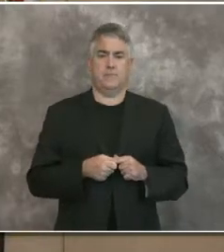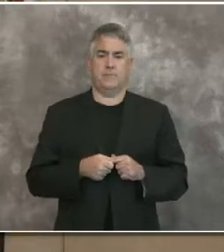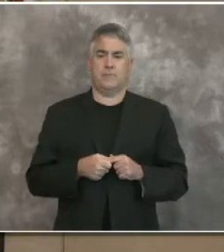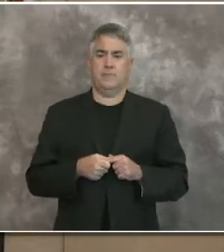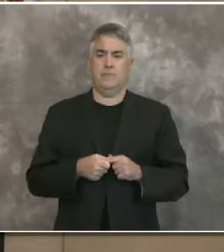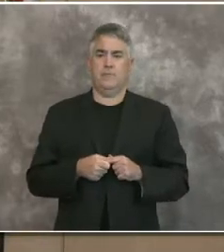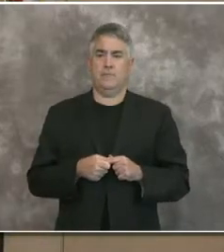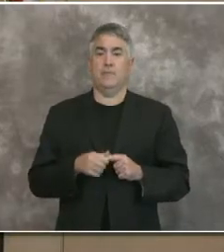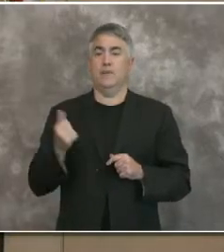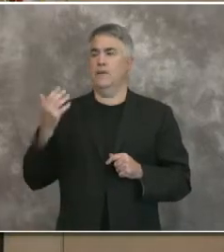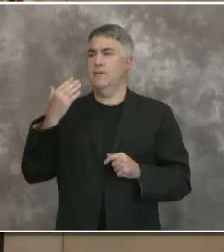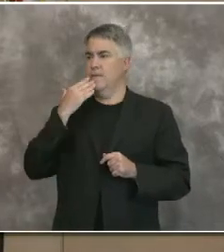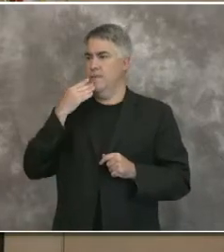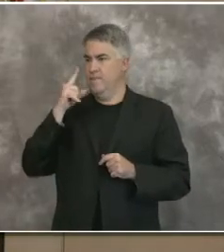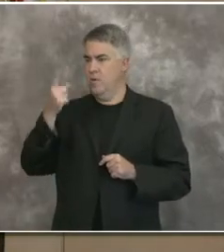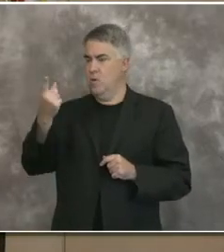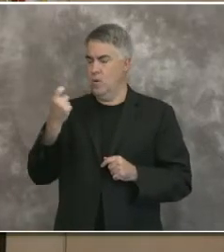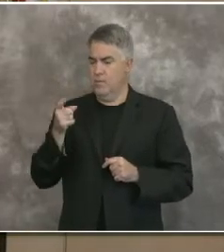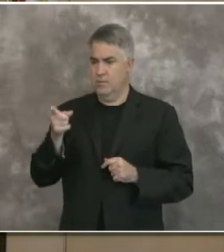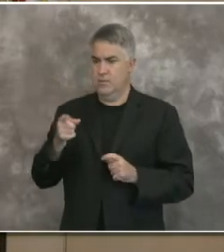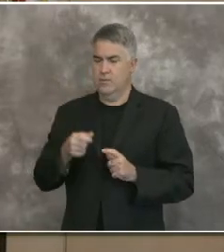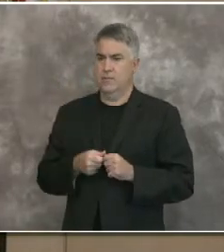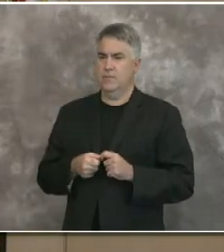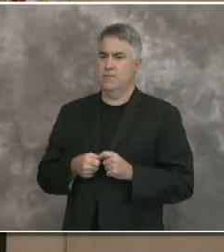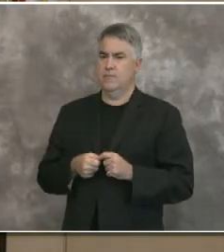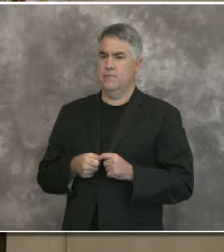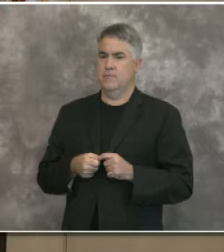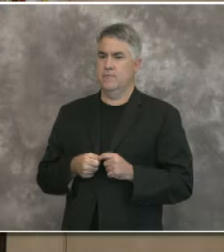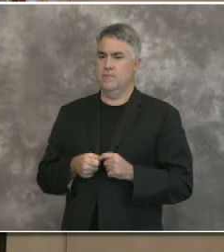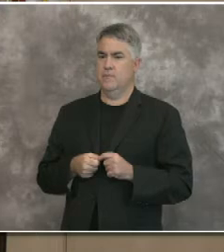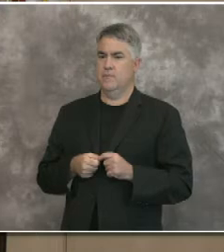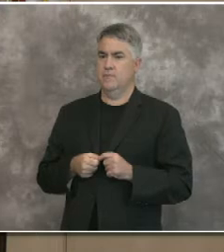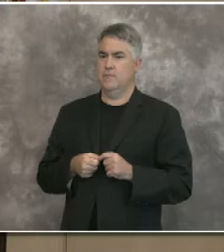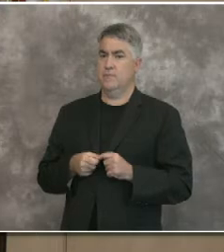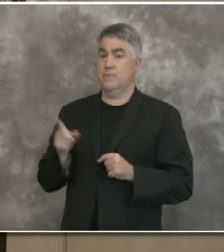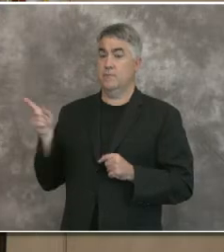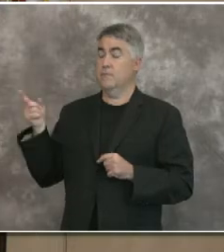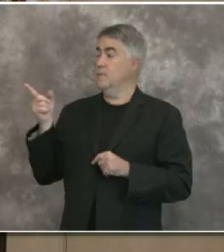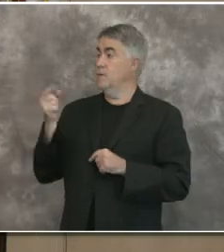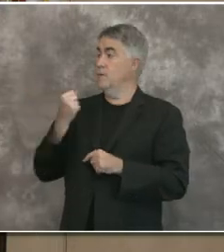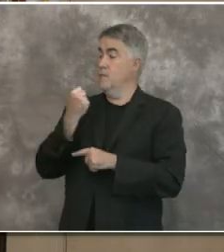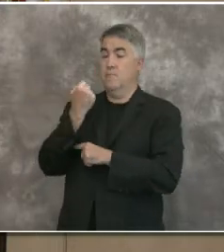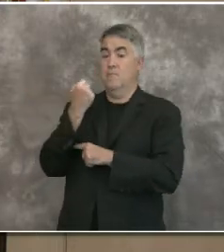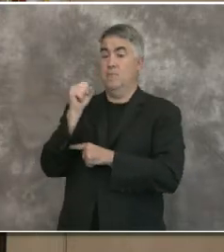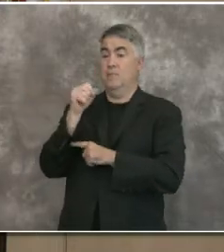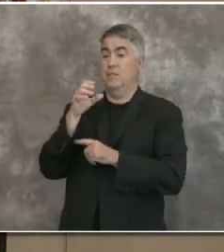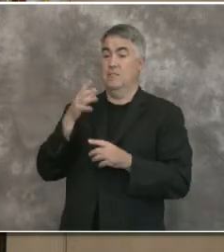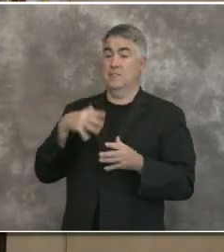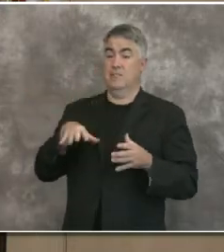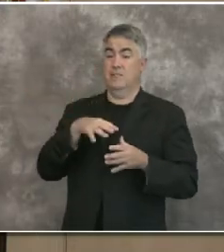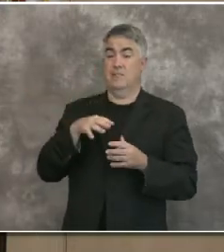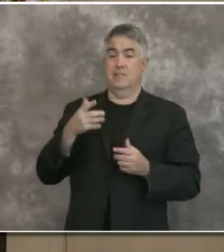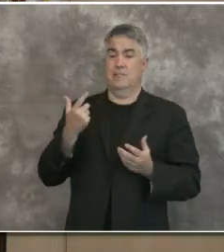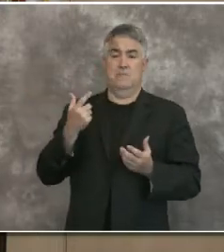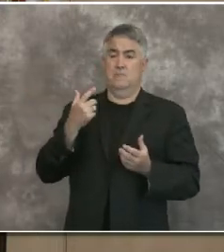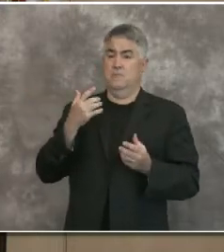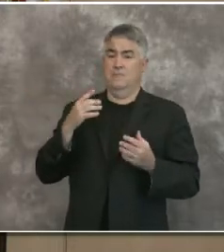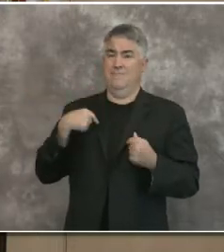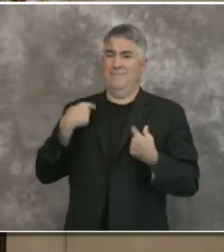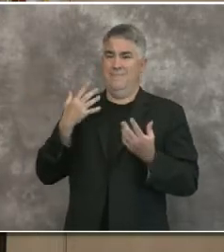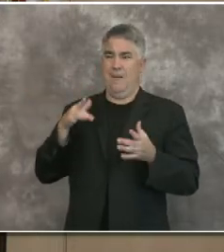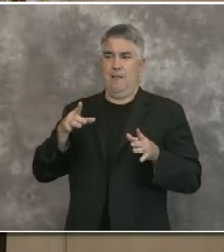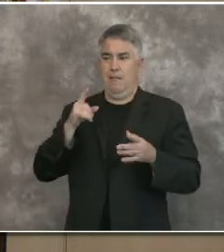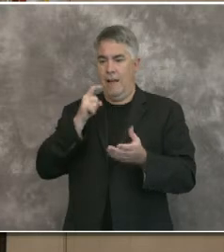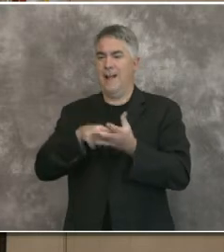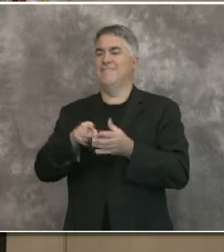Thank you for the questions. The protests that occurred in May, we have not identified any cases. It doesn't mean